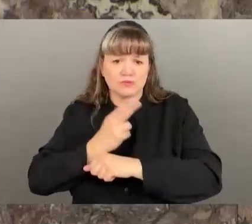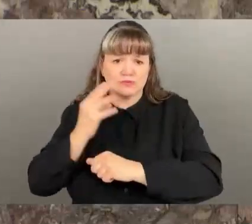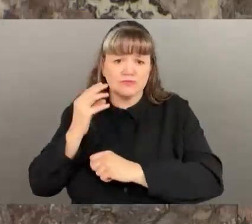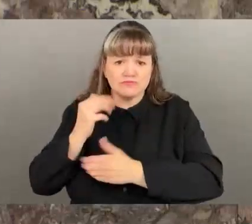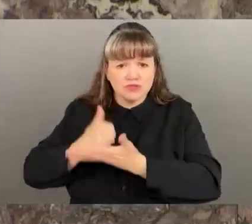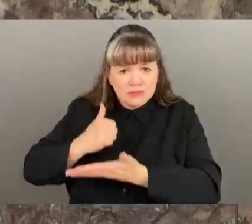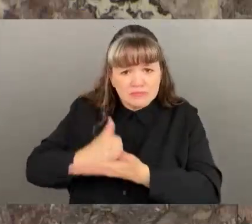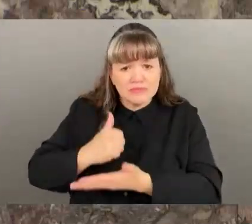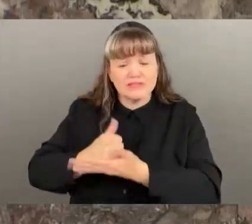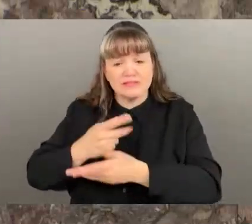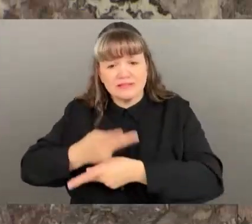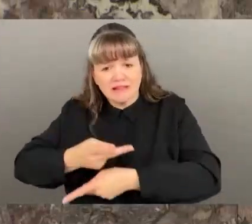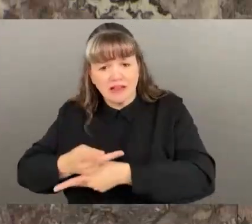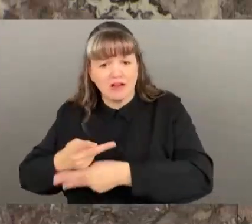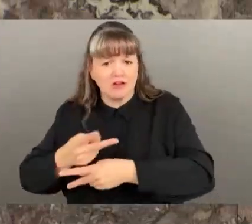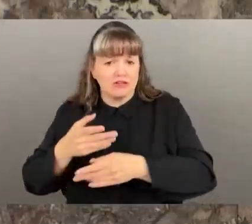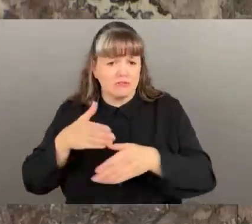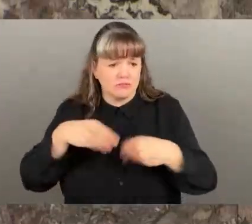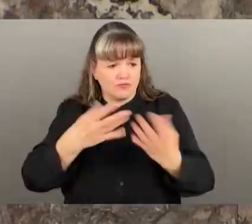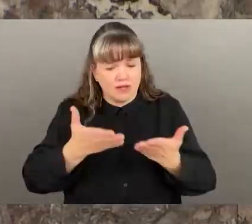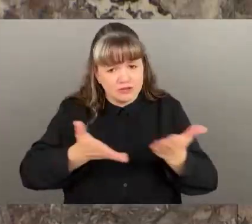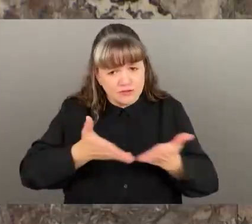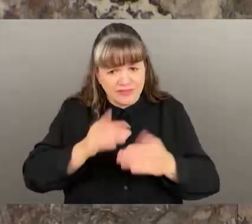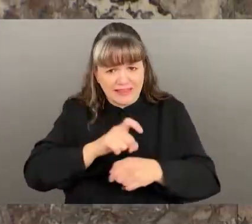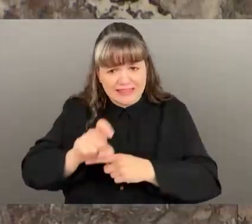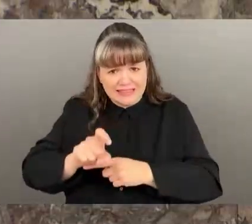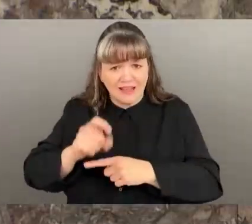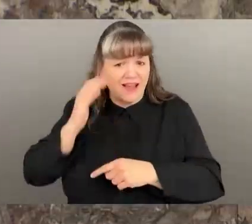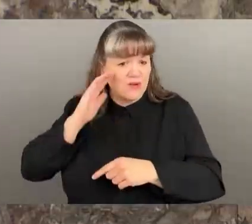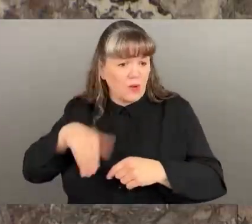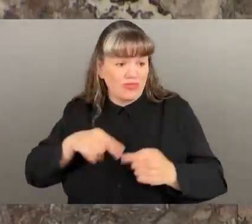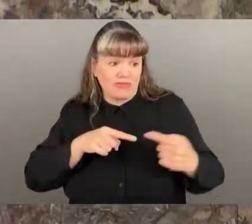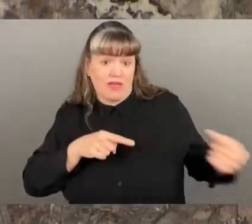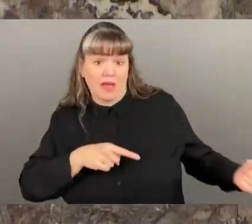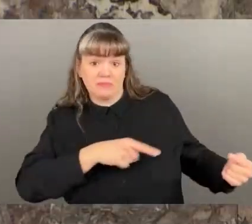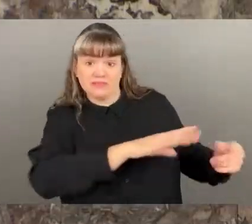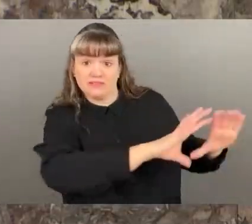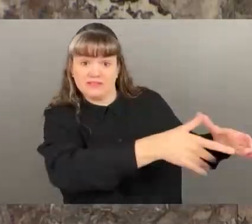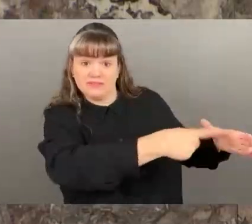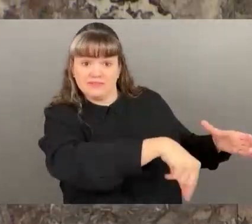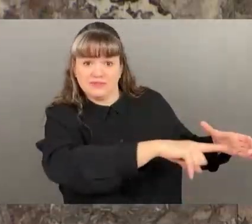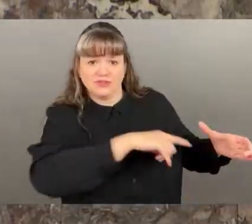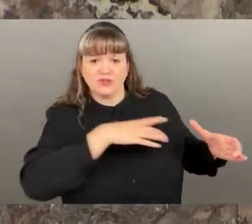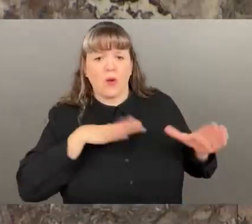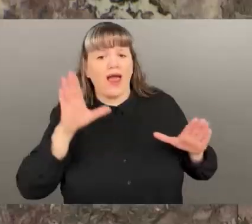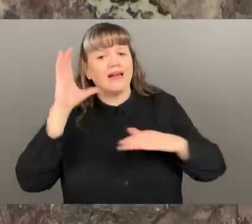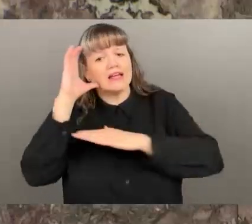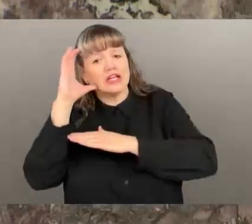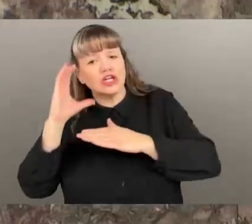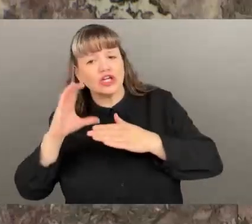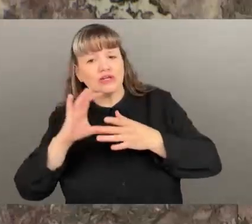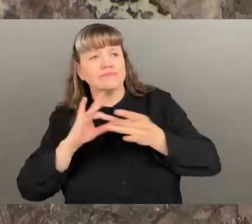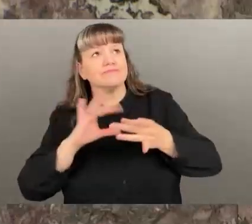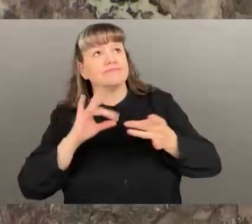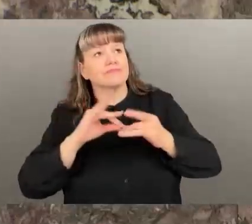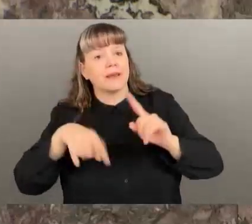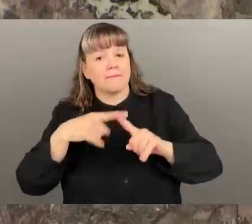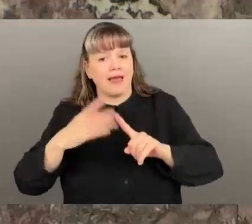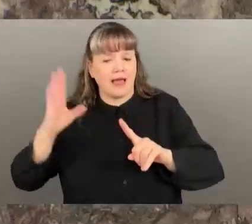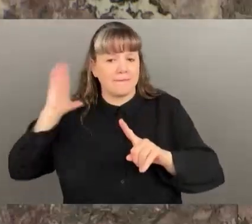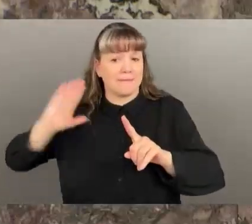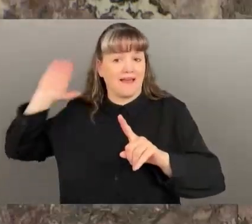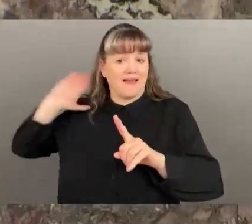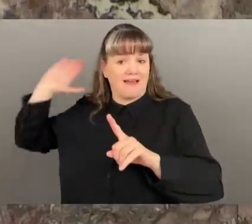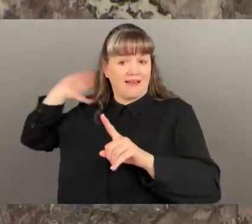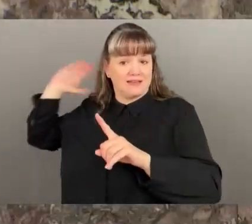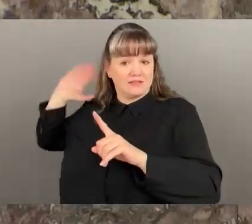opposition doesn't like to hear about the past. I know they don't want to hear about the record of their leader when he sat on this side of the House. This is the kind of